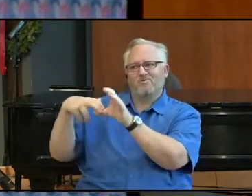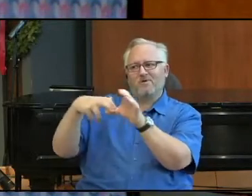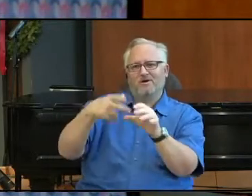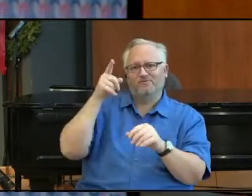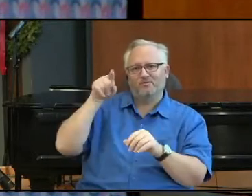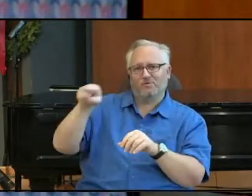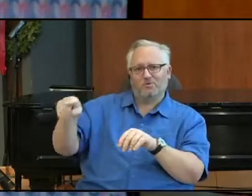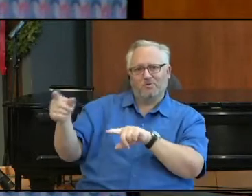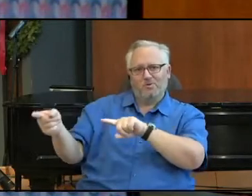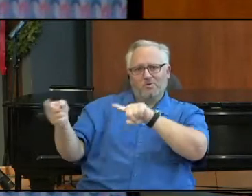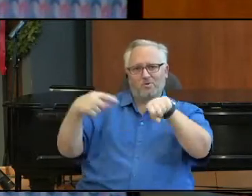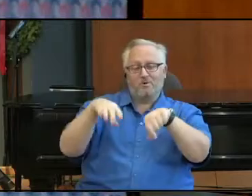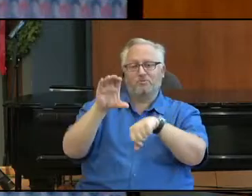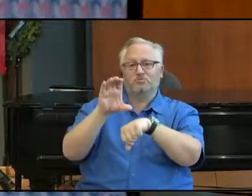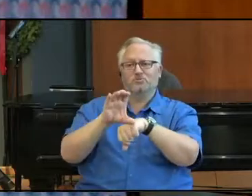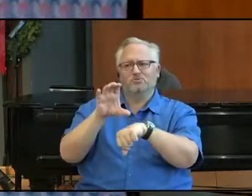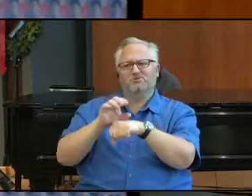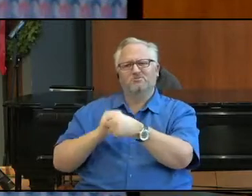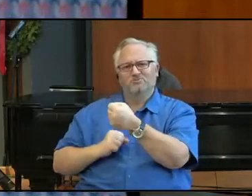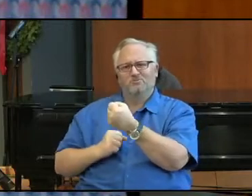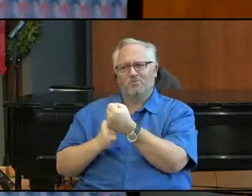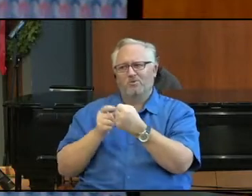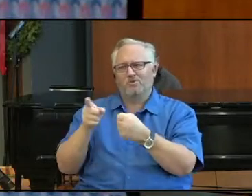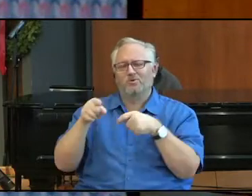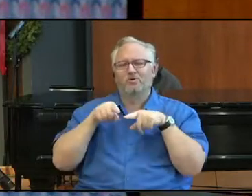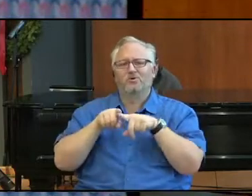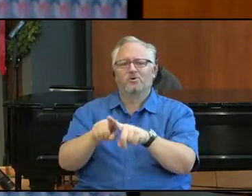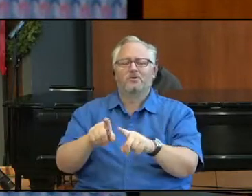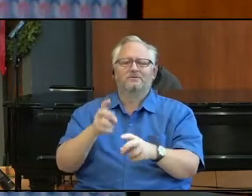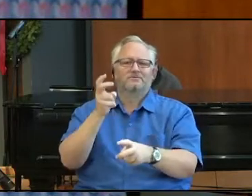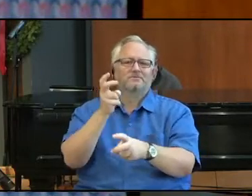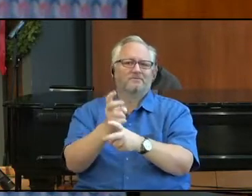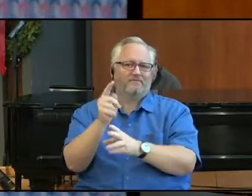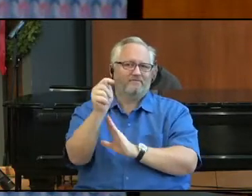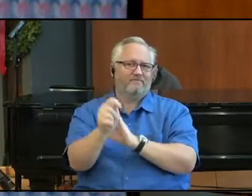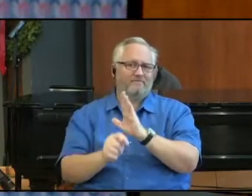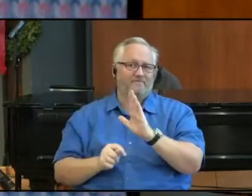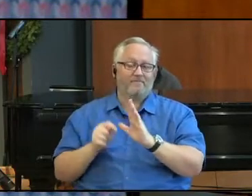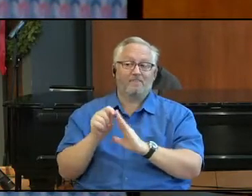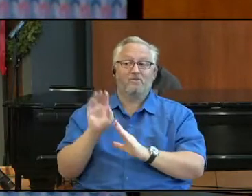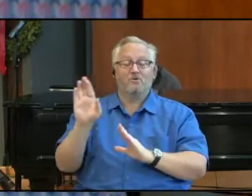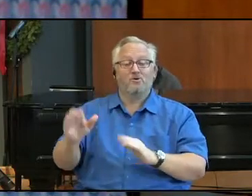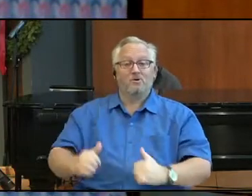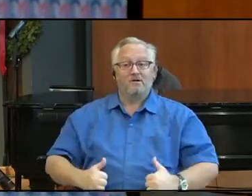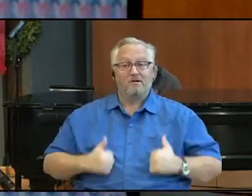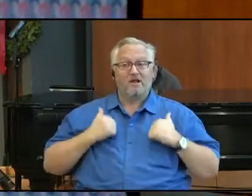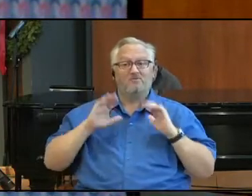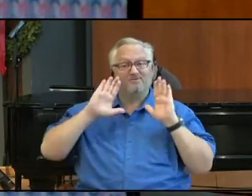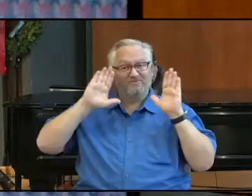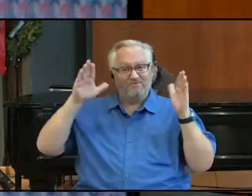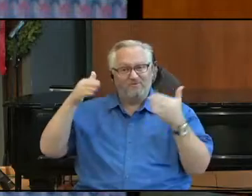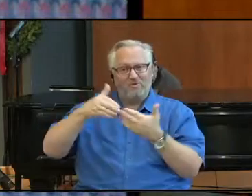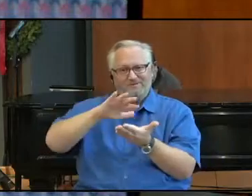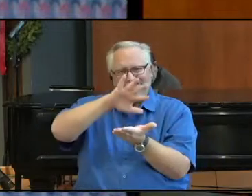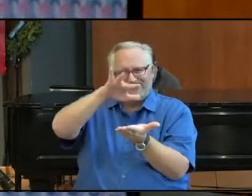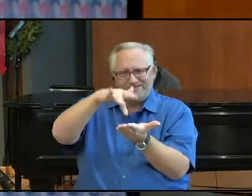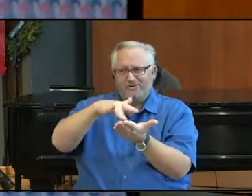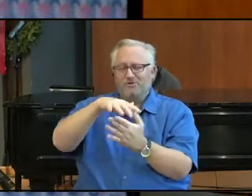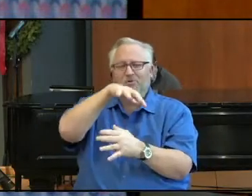through difficult periods in her life. Her life centered around this community.